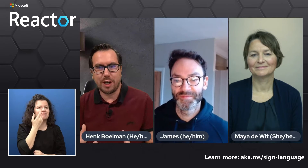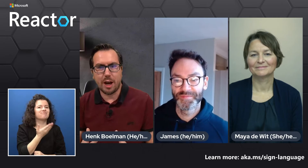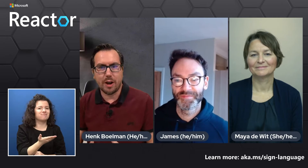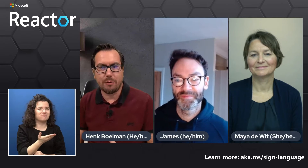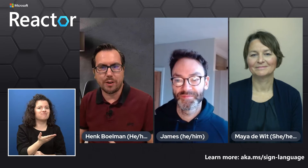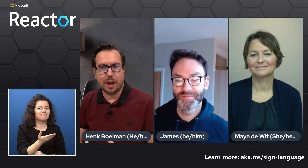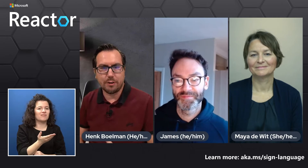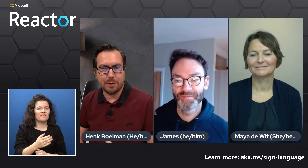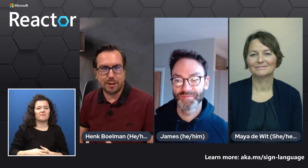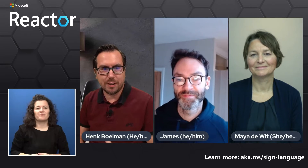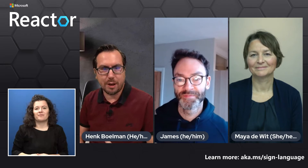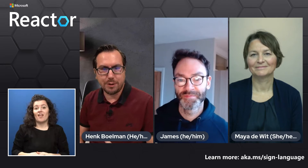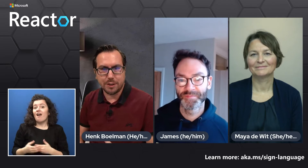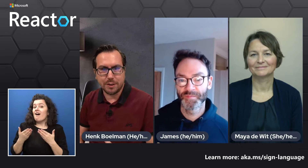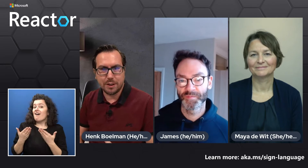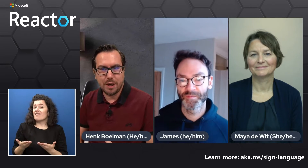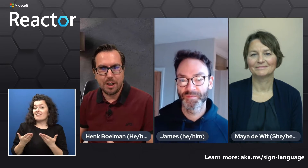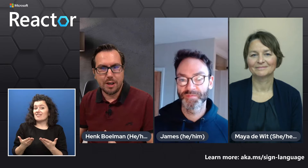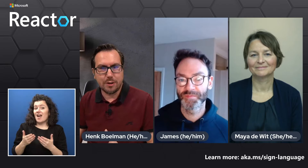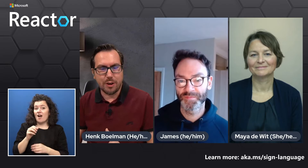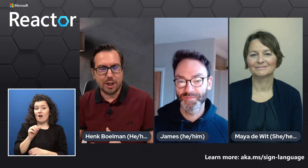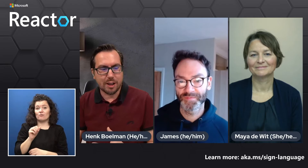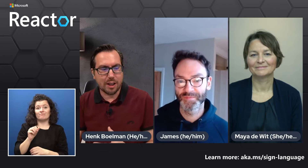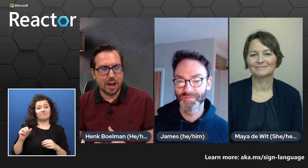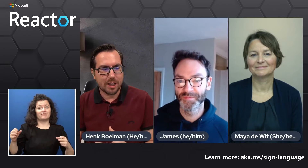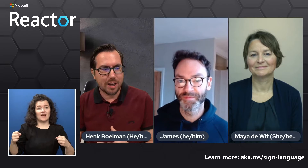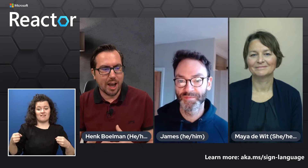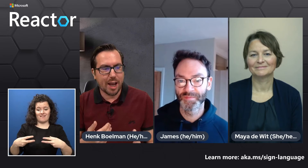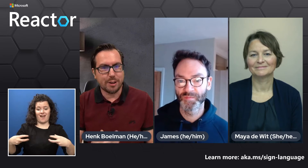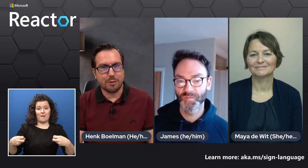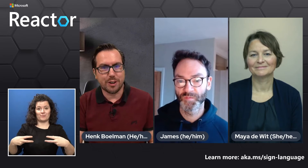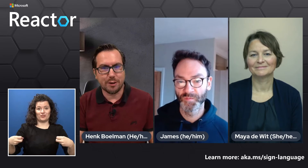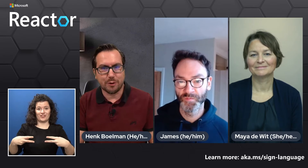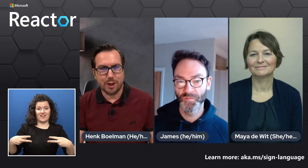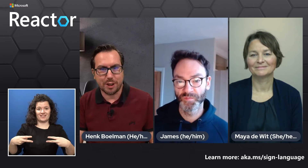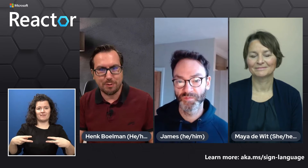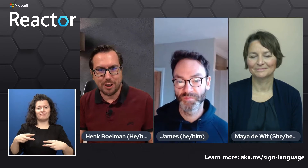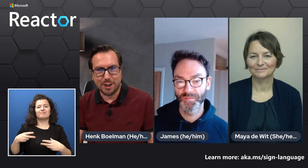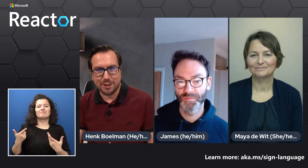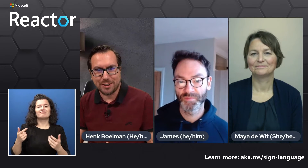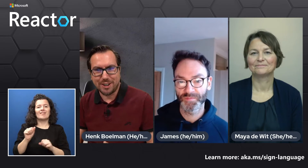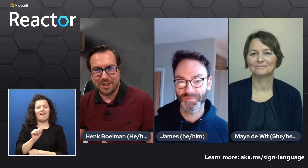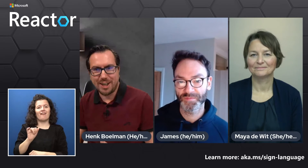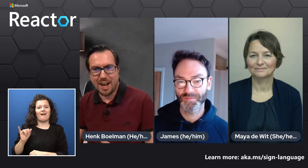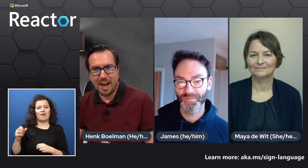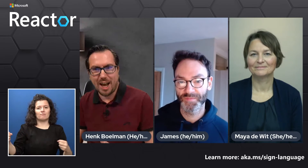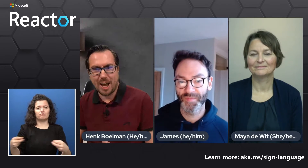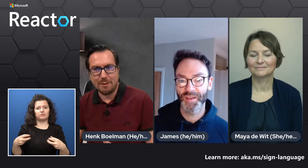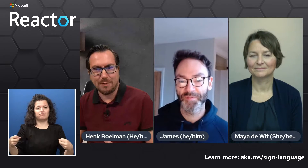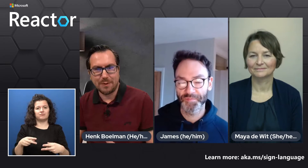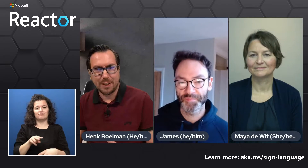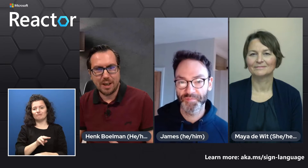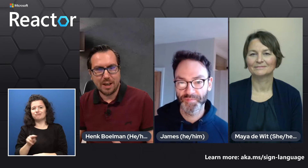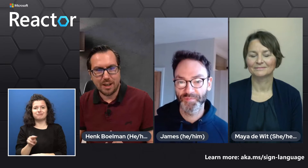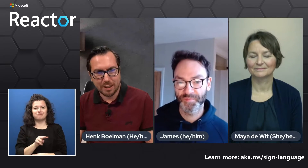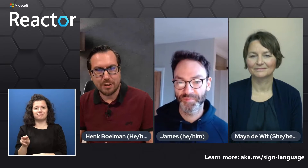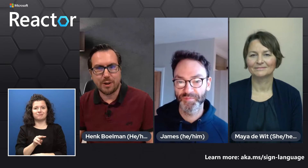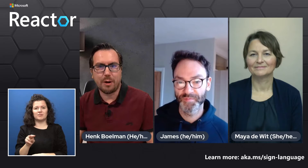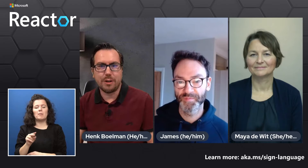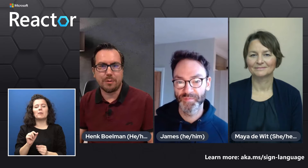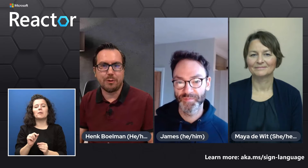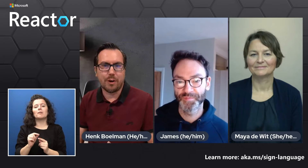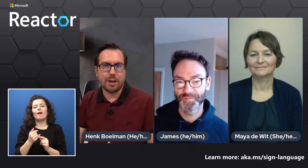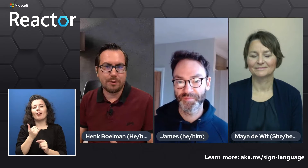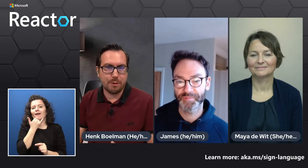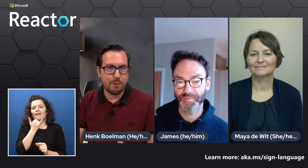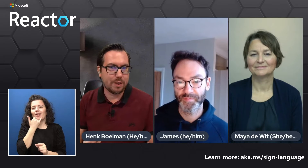thing we now have with automated captions. So you get like 80% of the experience. And that is what I